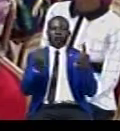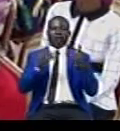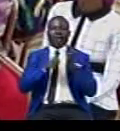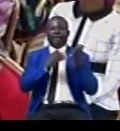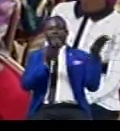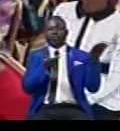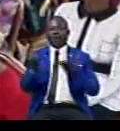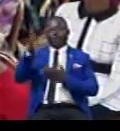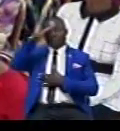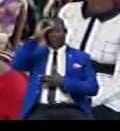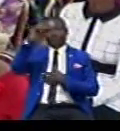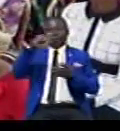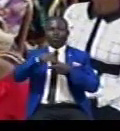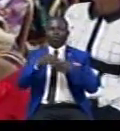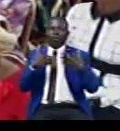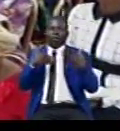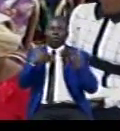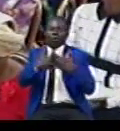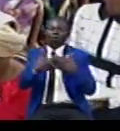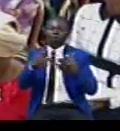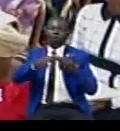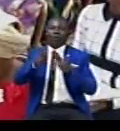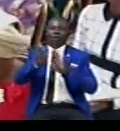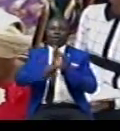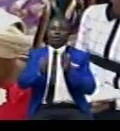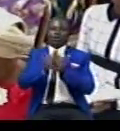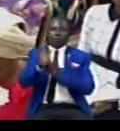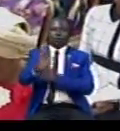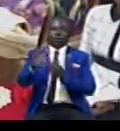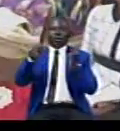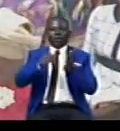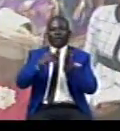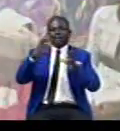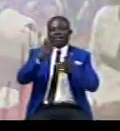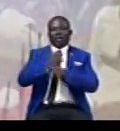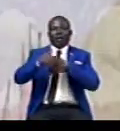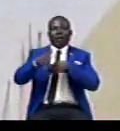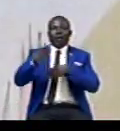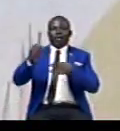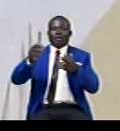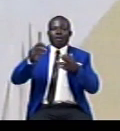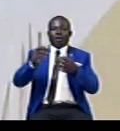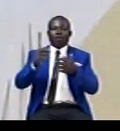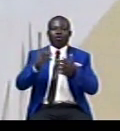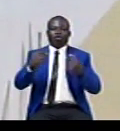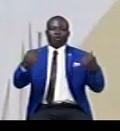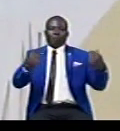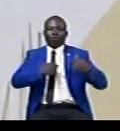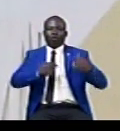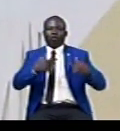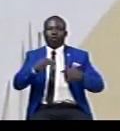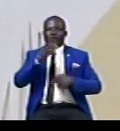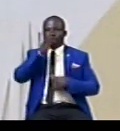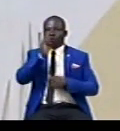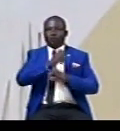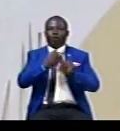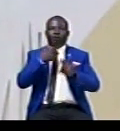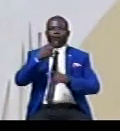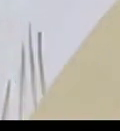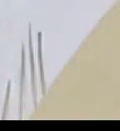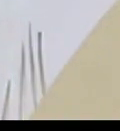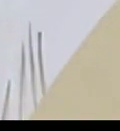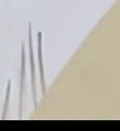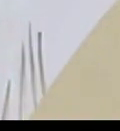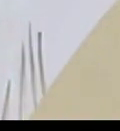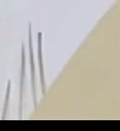into close contact with God it takes away the reproach of evil from the man from